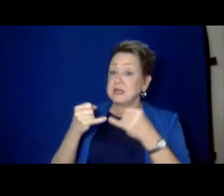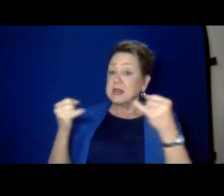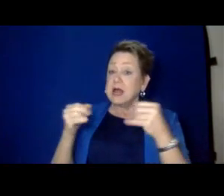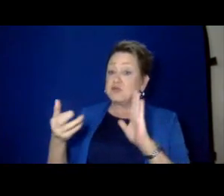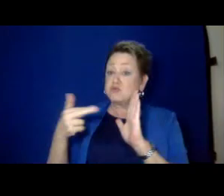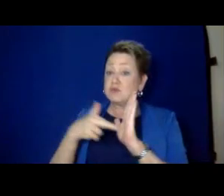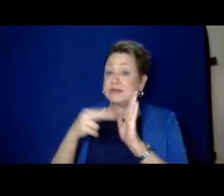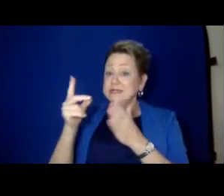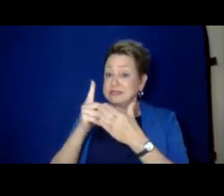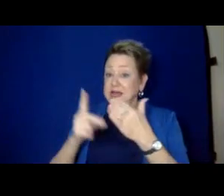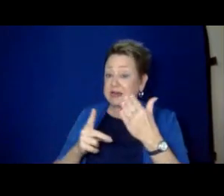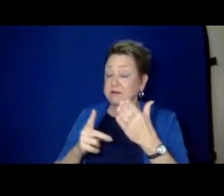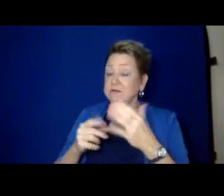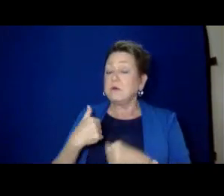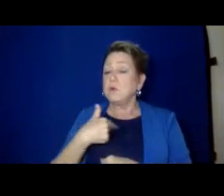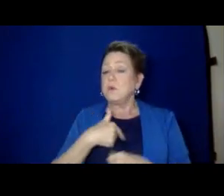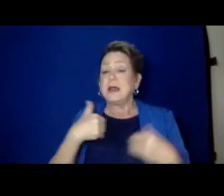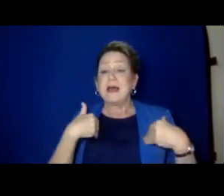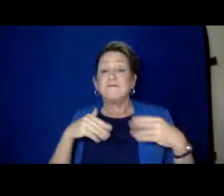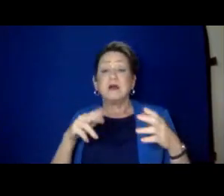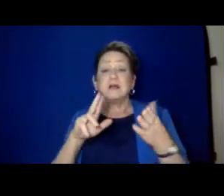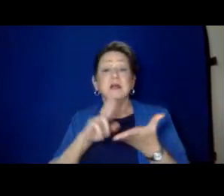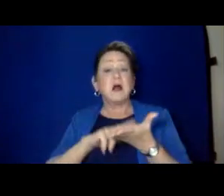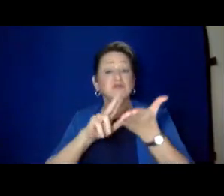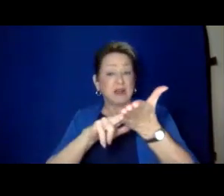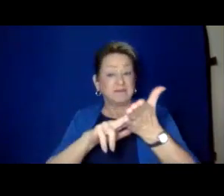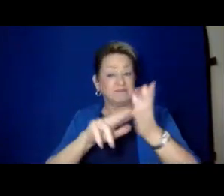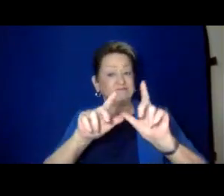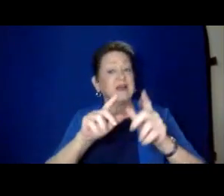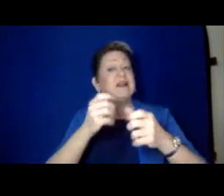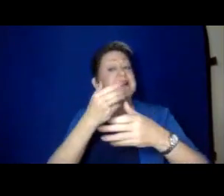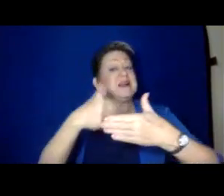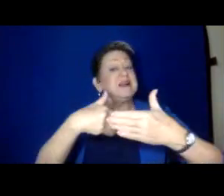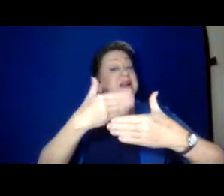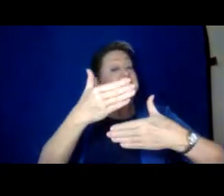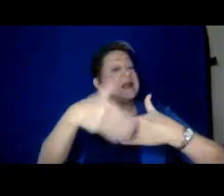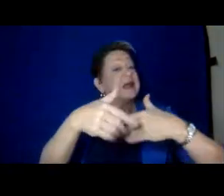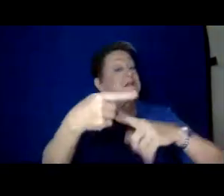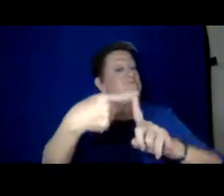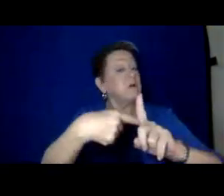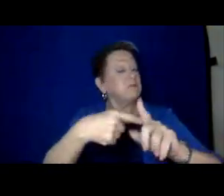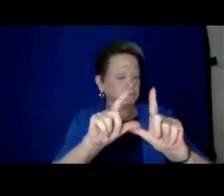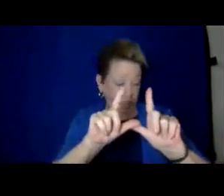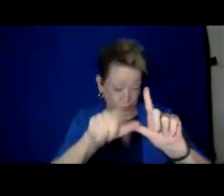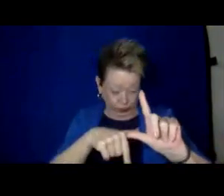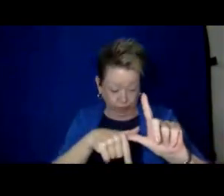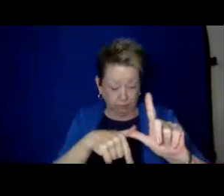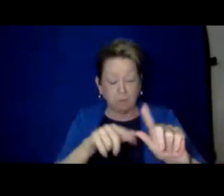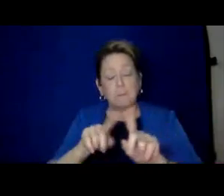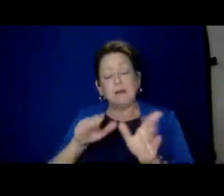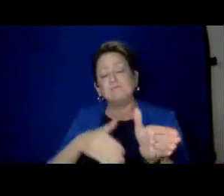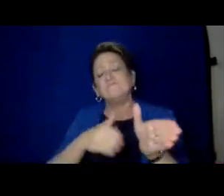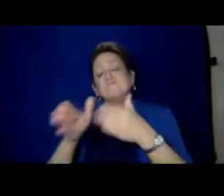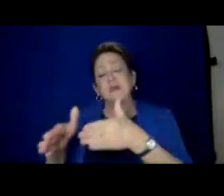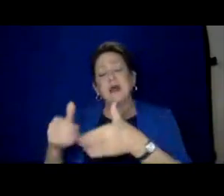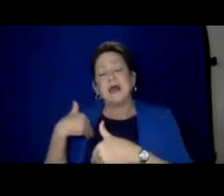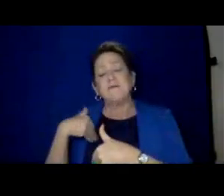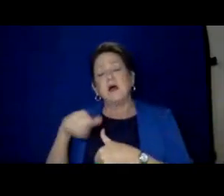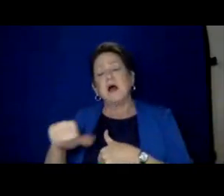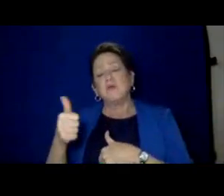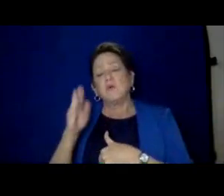services contract that does expire next month, but we have a new general planning services contract that was board approved